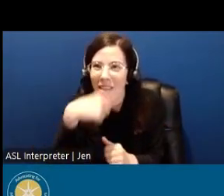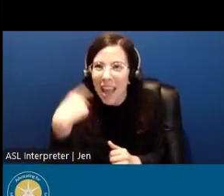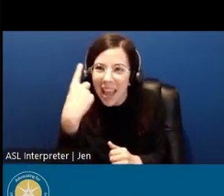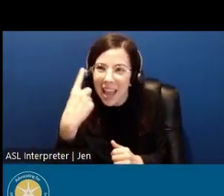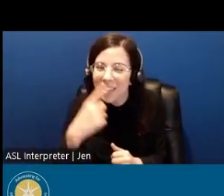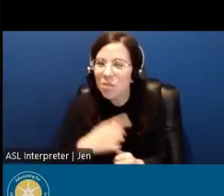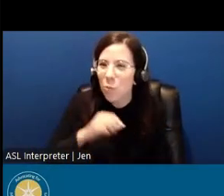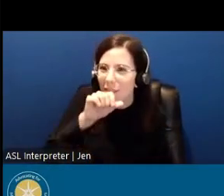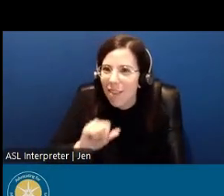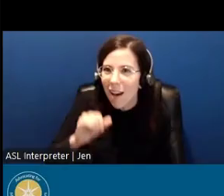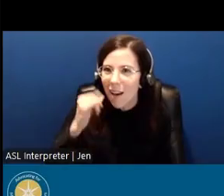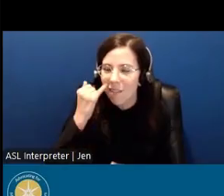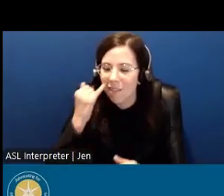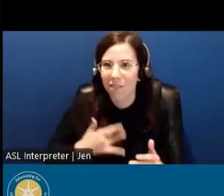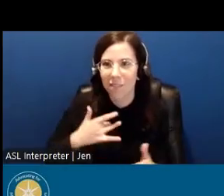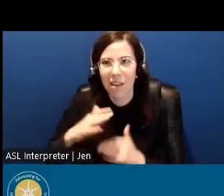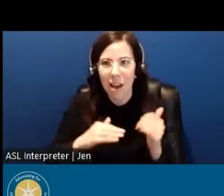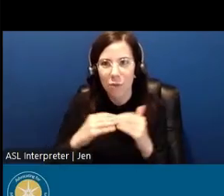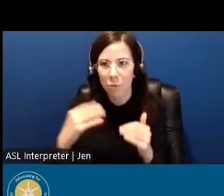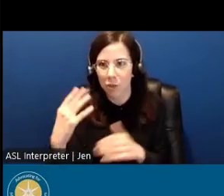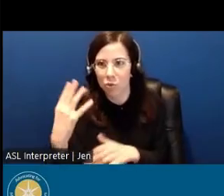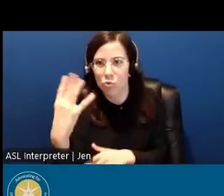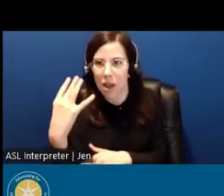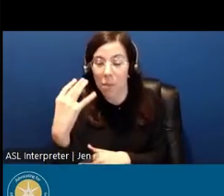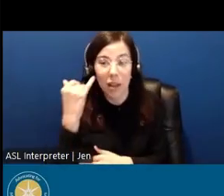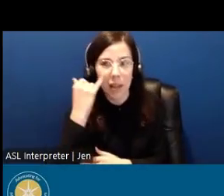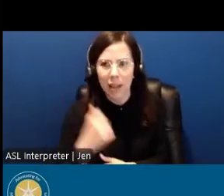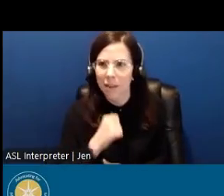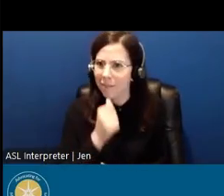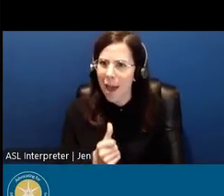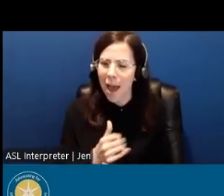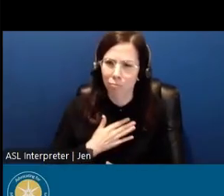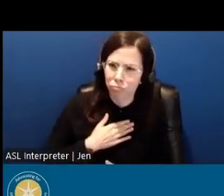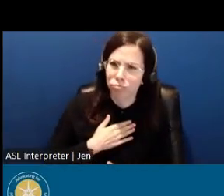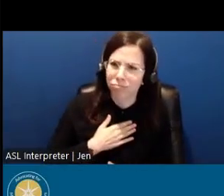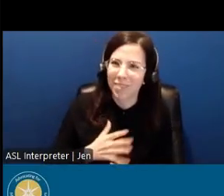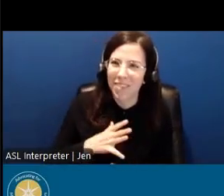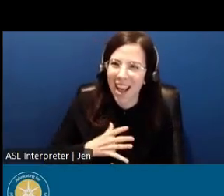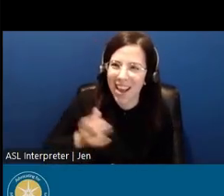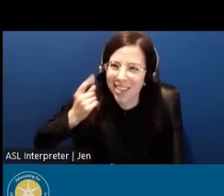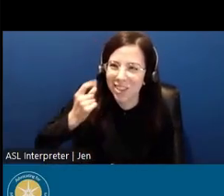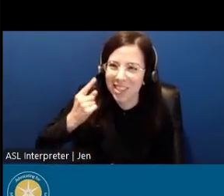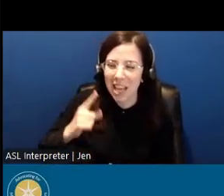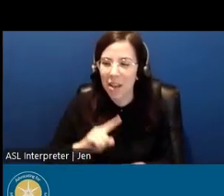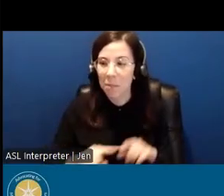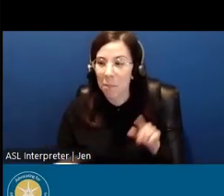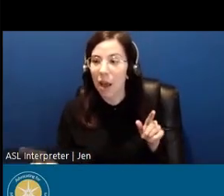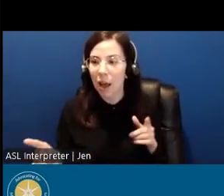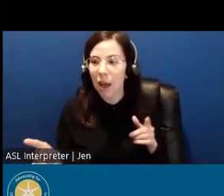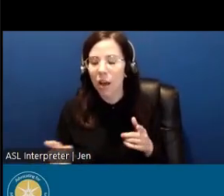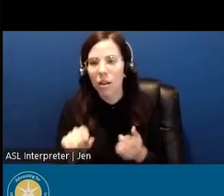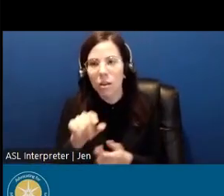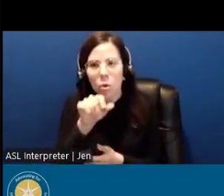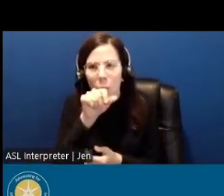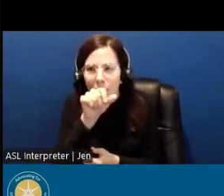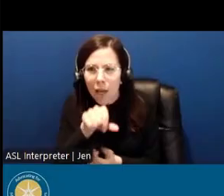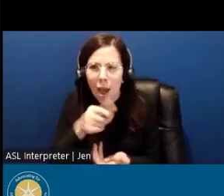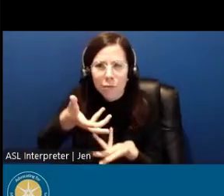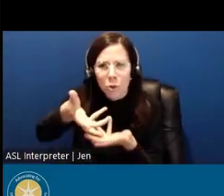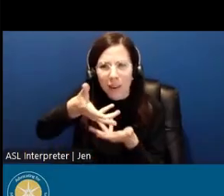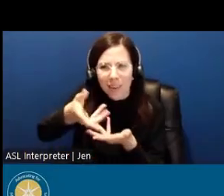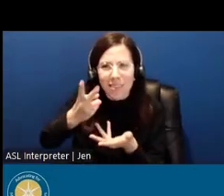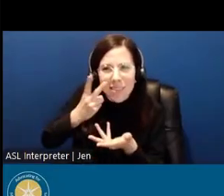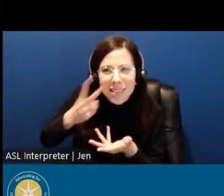camera if you're comfortable being on camera. If you're not, we understand and that's fine. But we definitely want to be engaging with